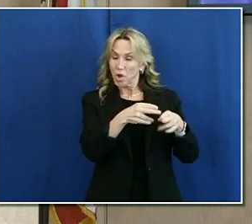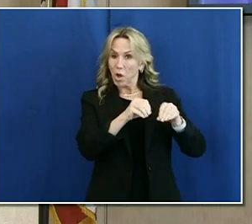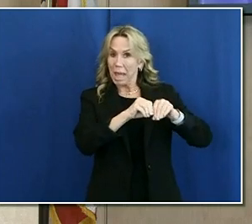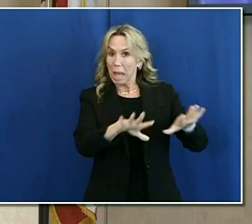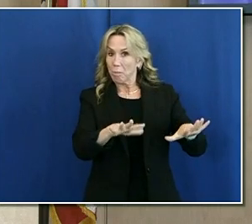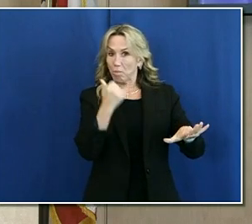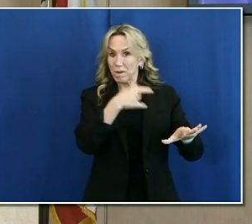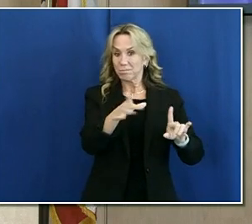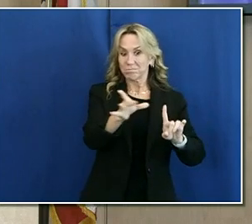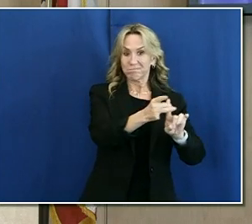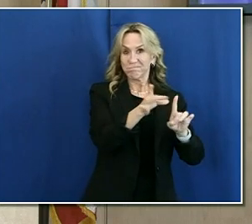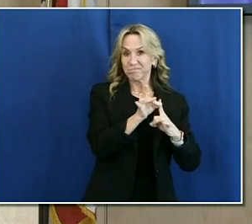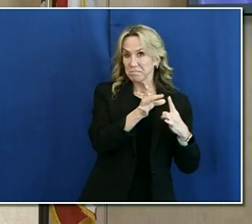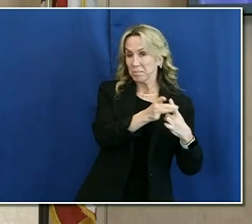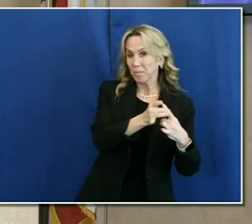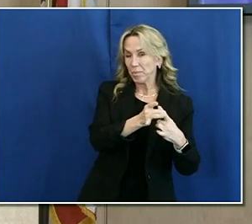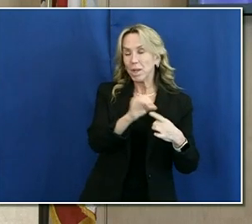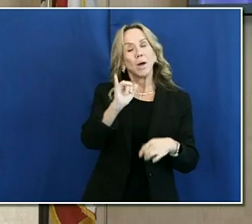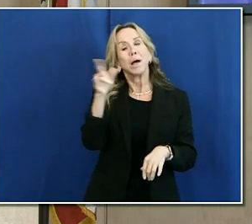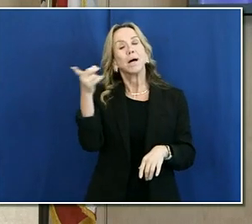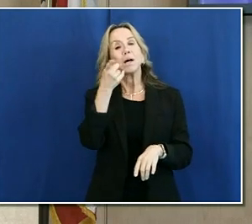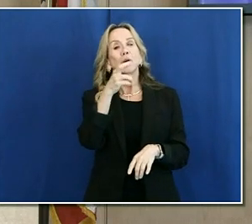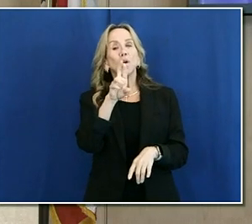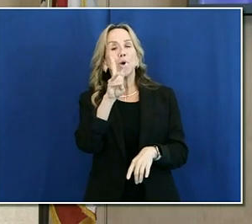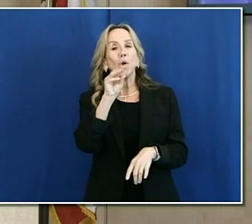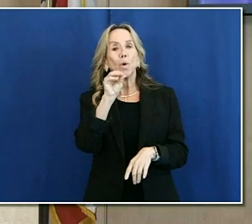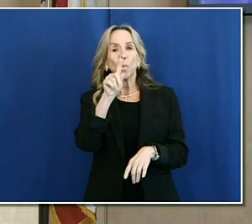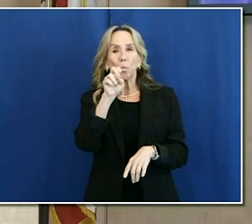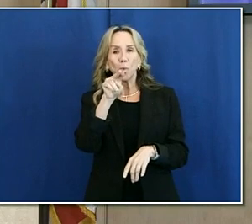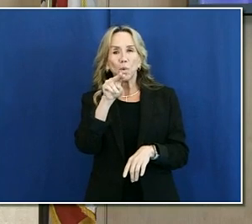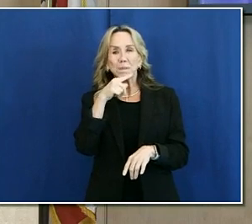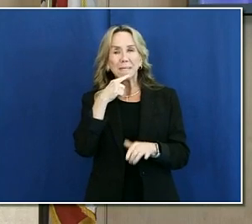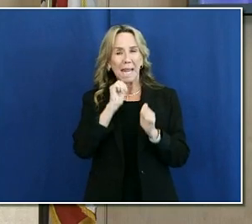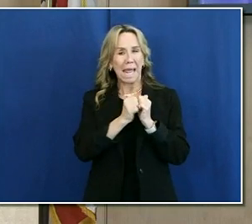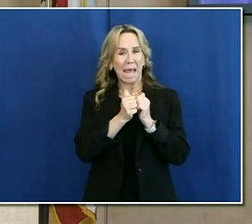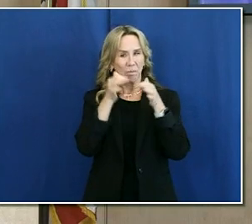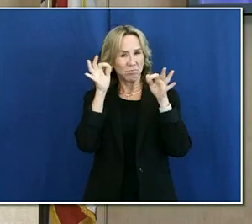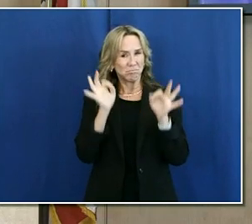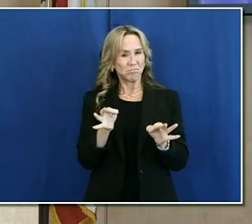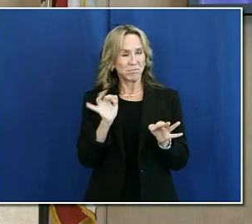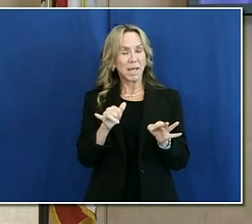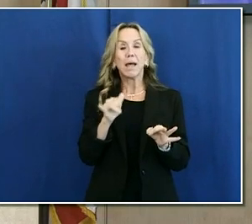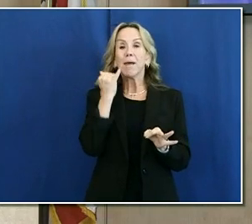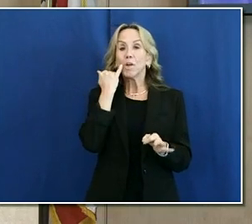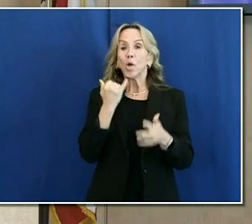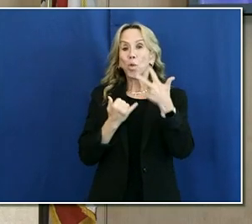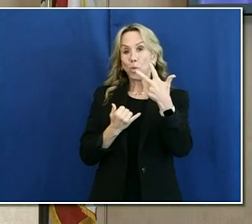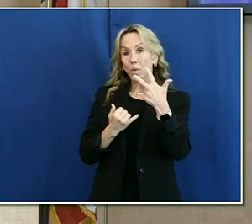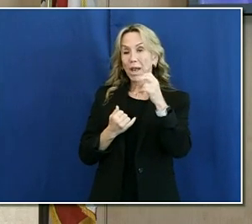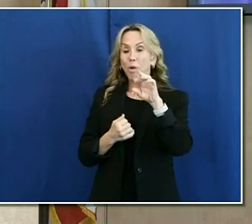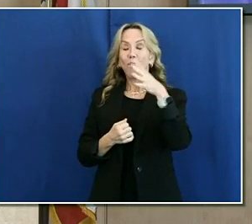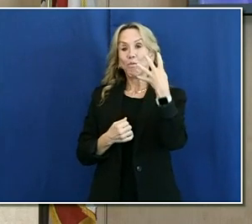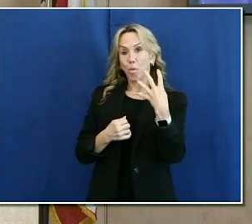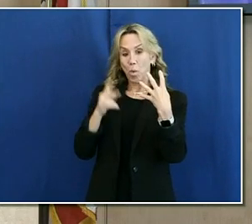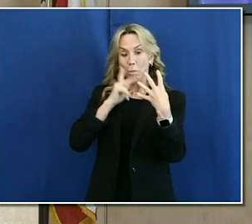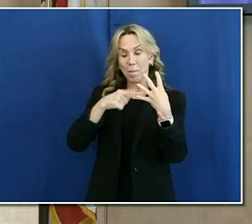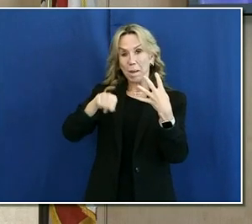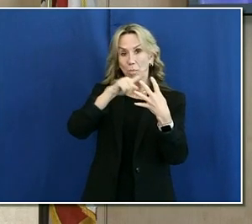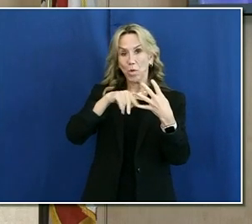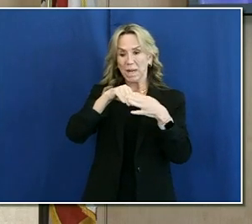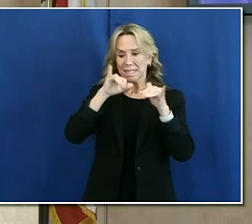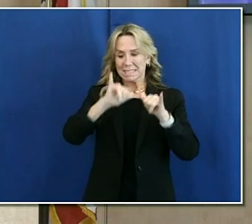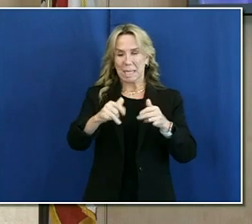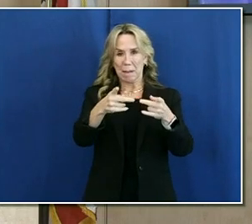That is, as Dr. Wooten just reminded us, 3 or more individuals from different households who are epidemiologically linked by illness onset within 14